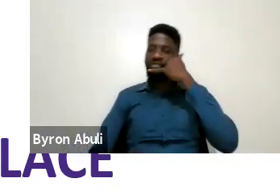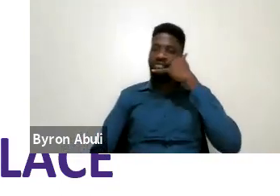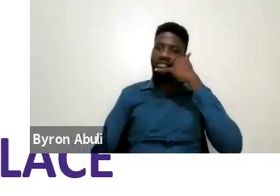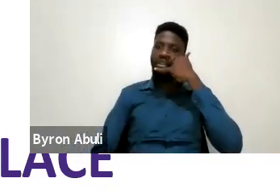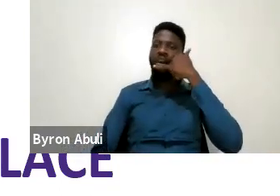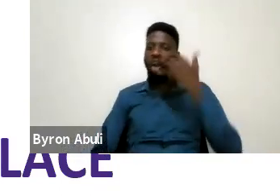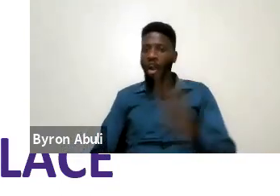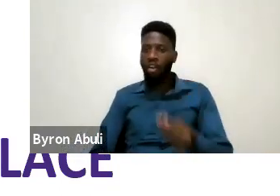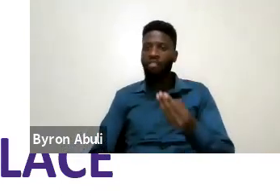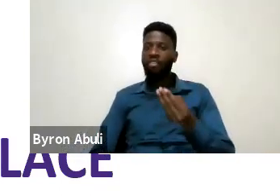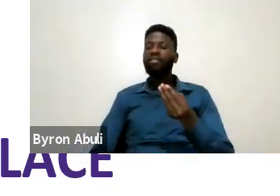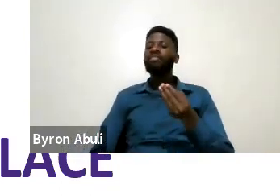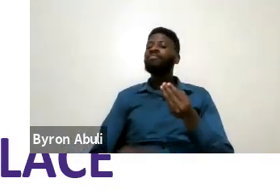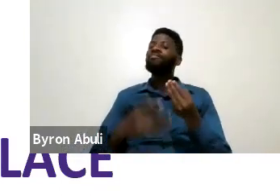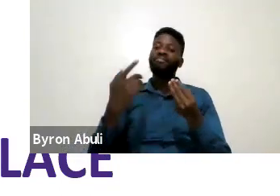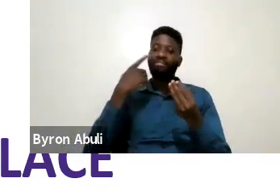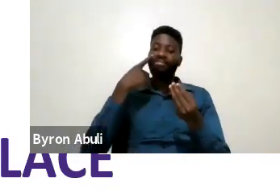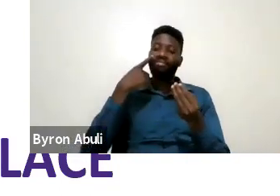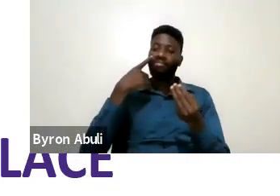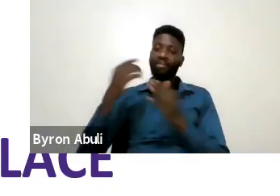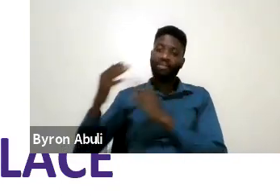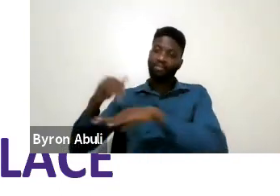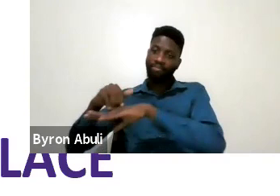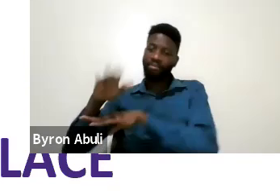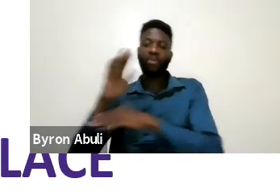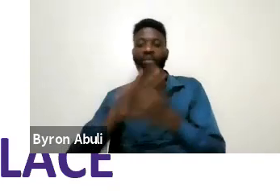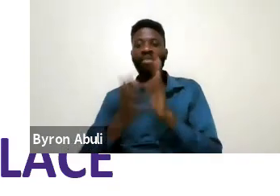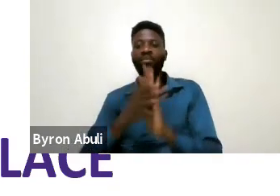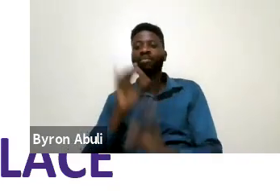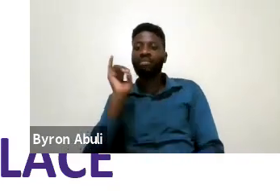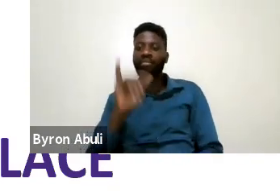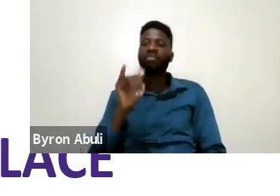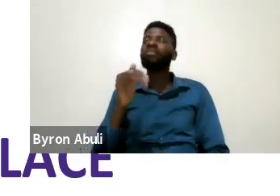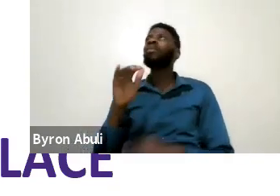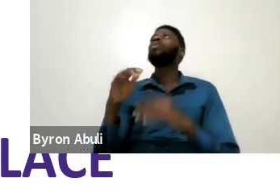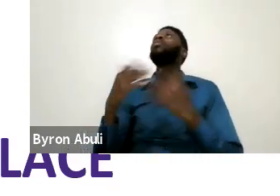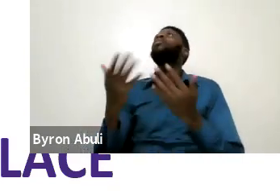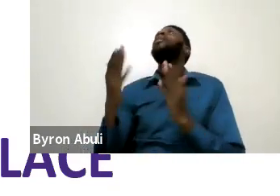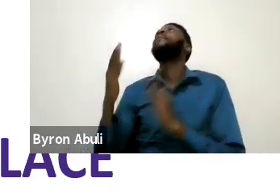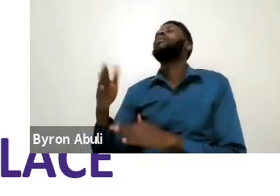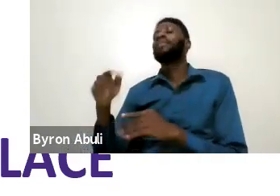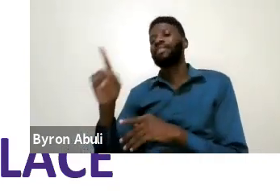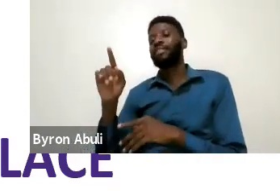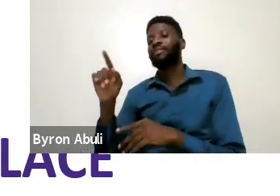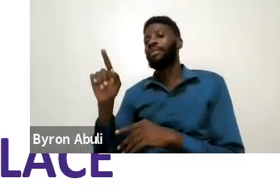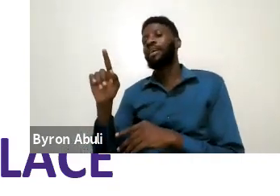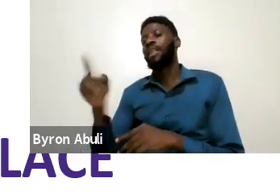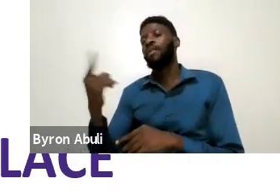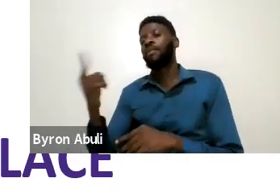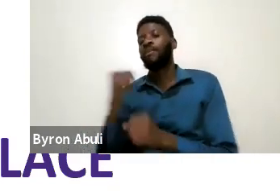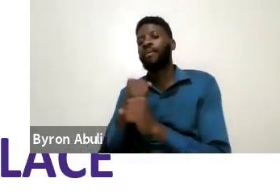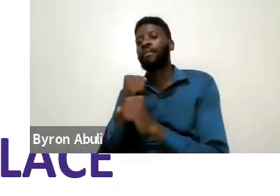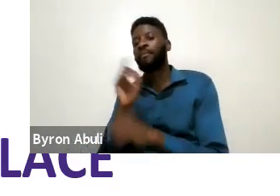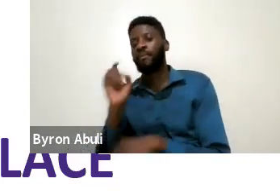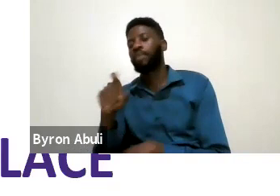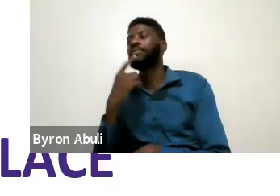that person has to submit without that, or that person has to do the work for you. So following through